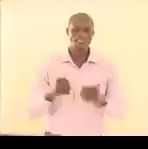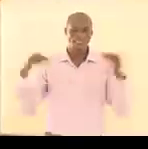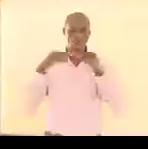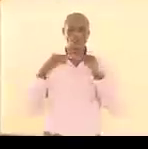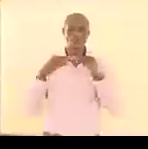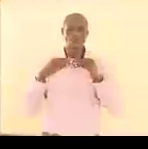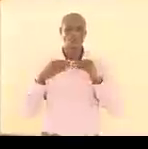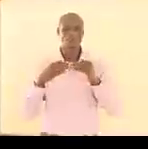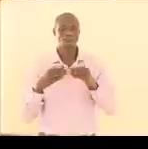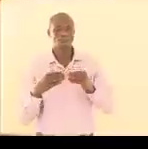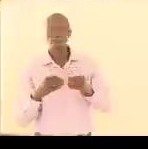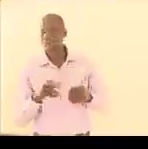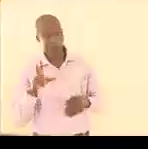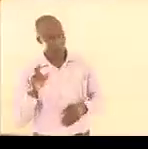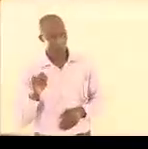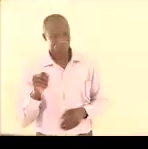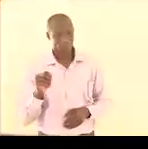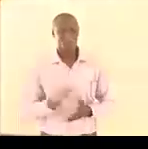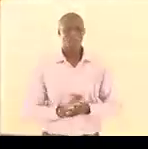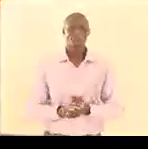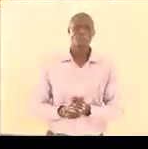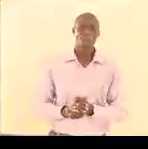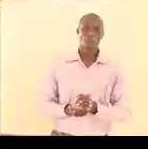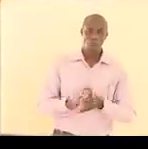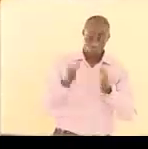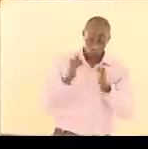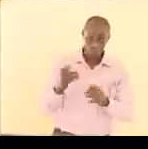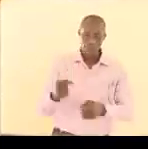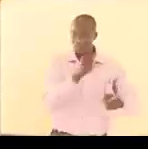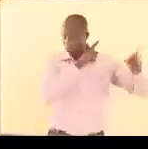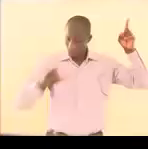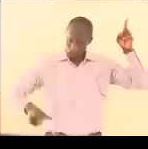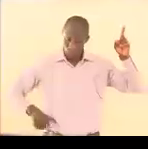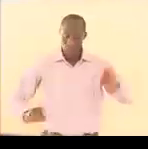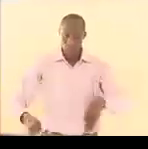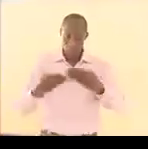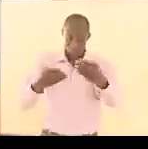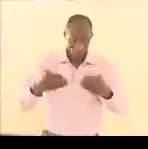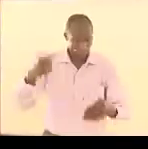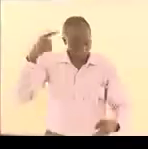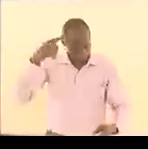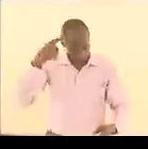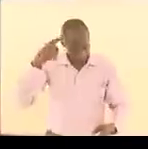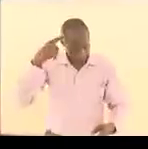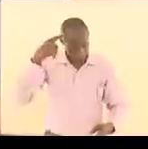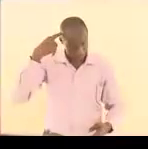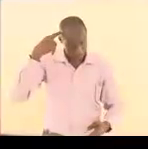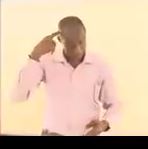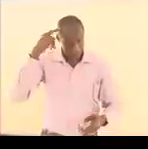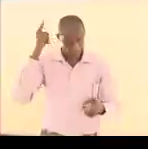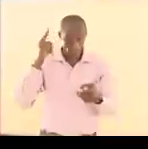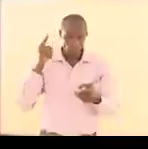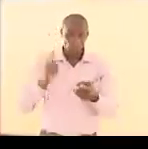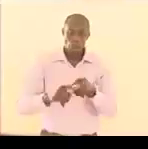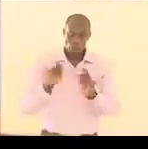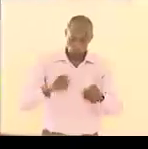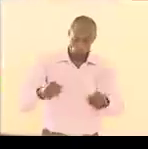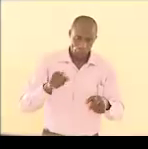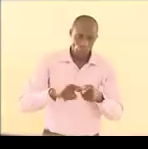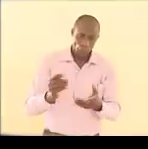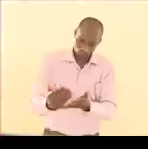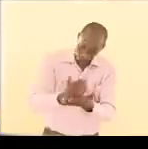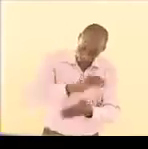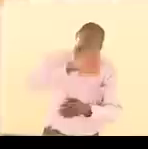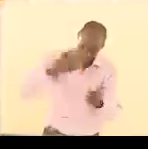because the Lord's is the earth and the fullness thereof. If the Lord gives you the brains to be able